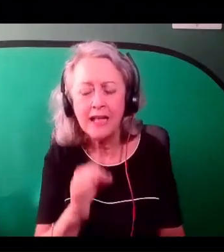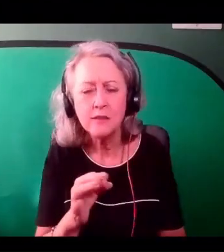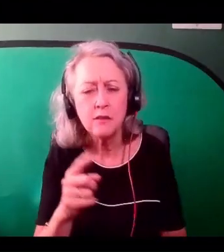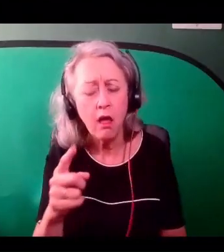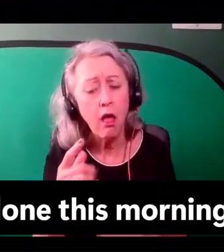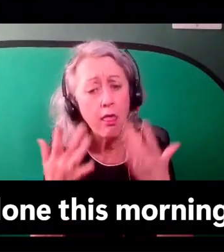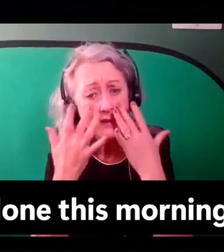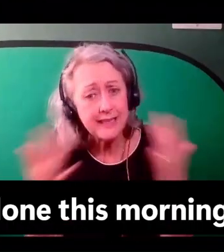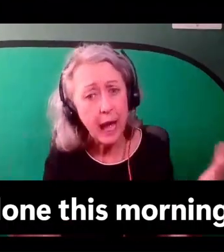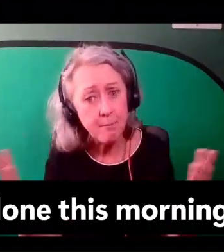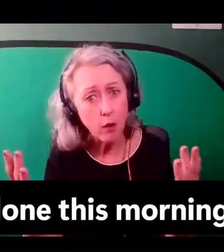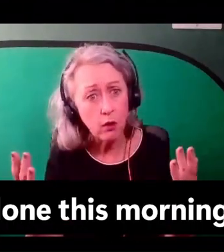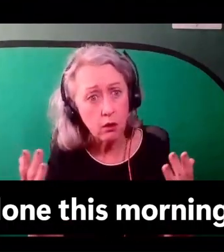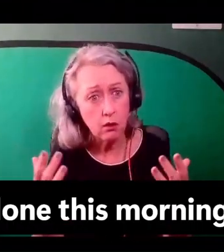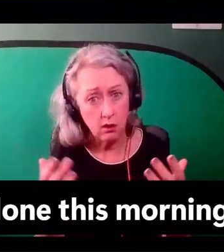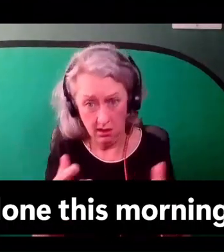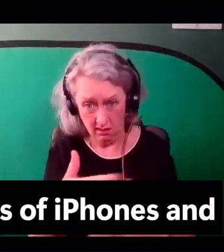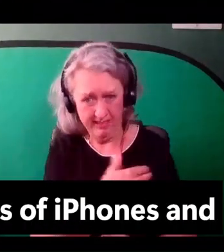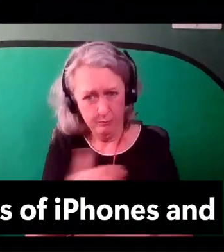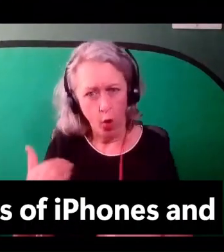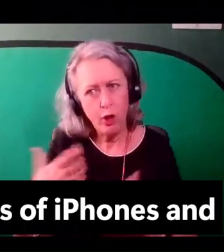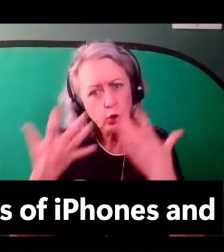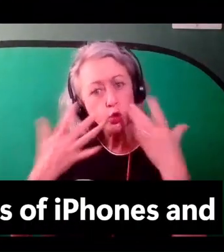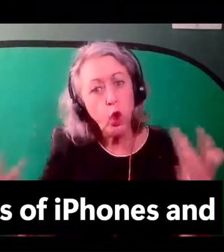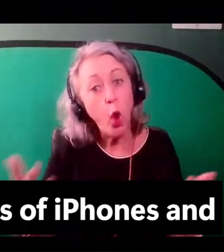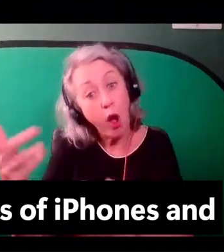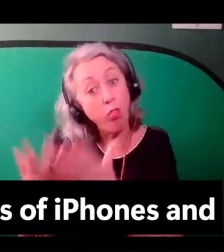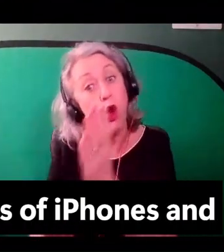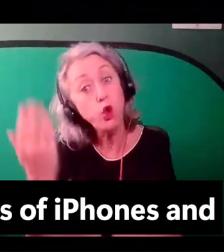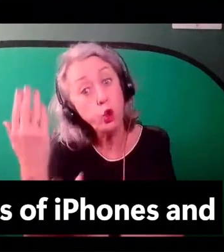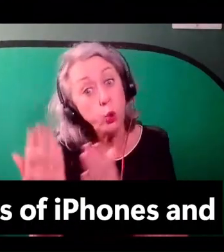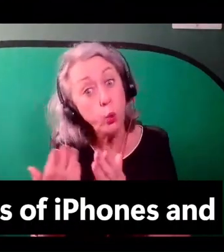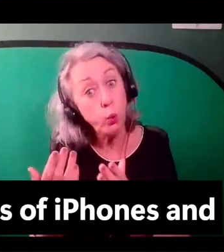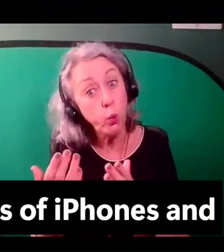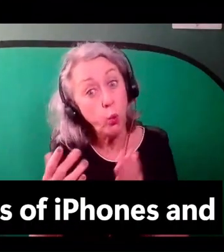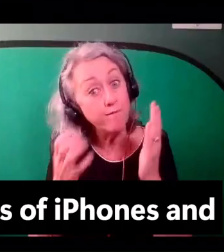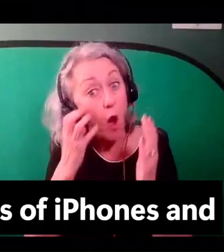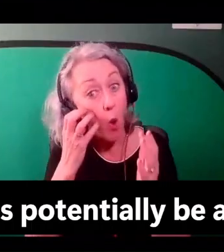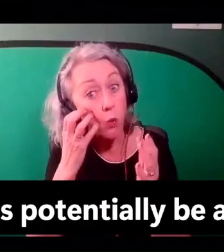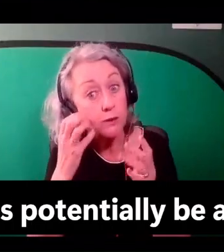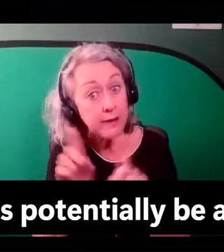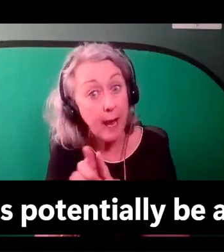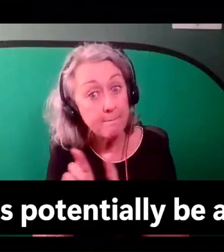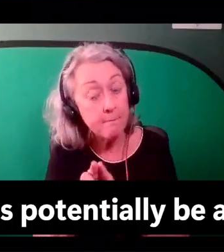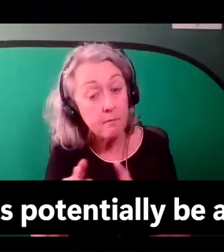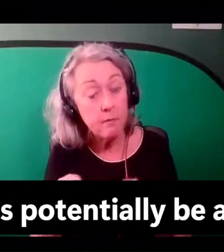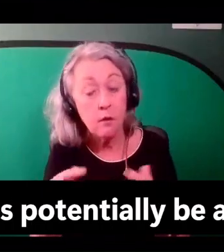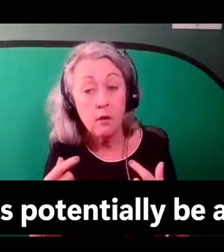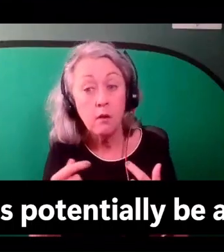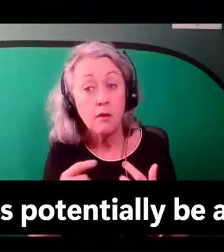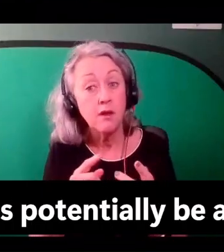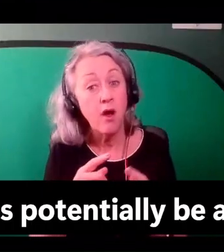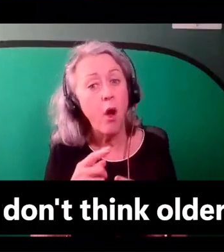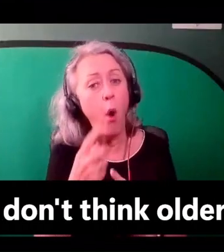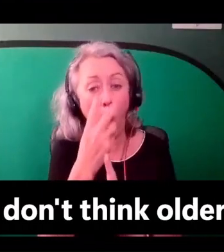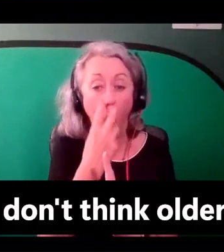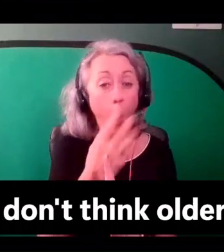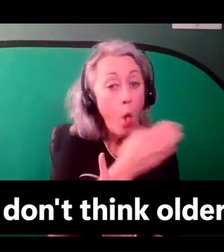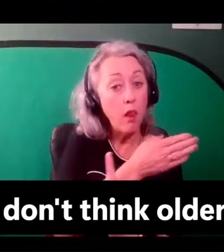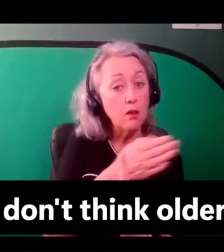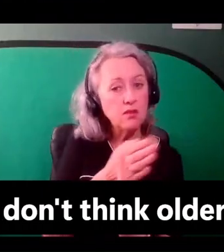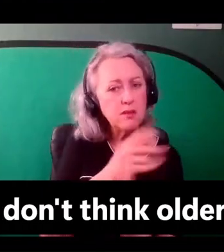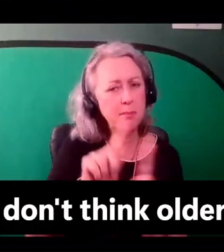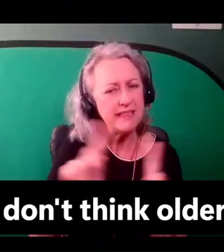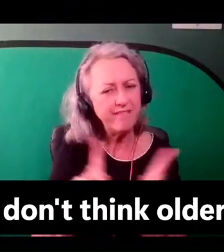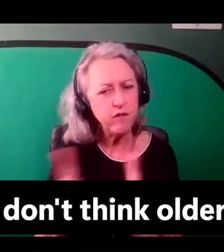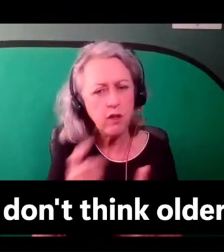demos that we've done this morning on the newest versions of iPhones, and would older versions potentially be a little bit